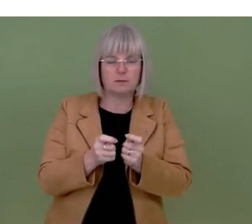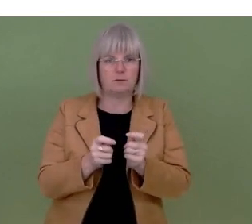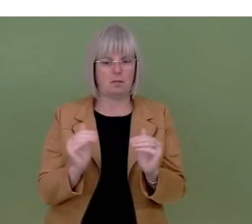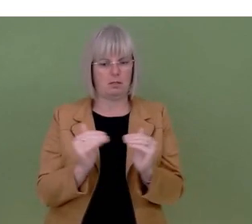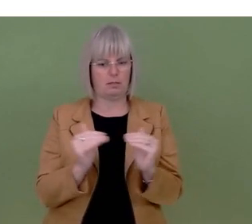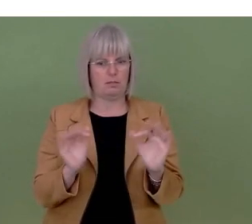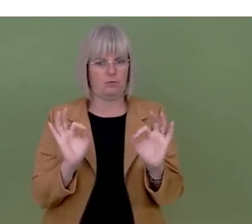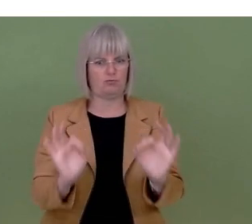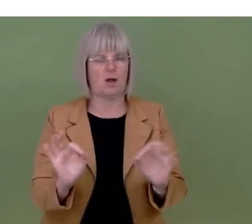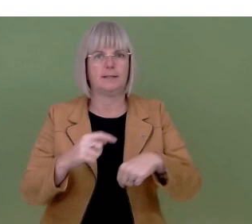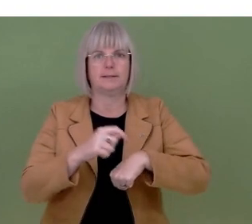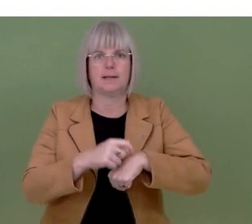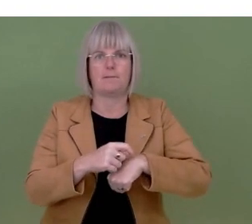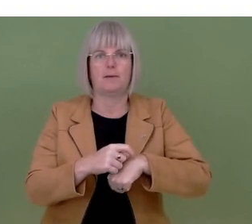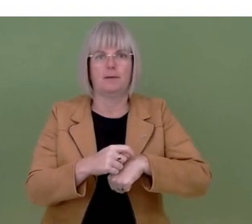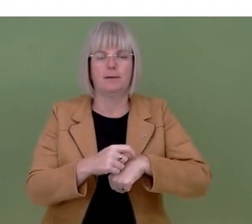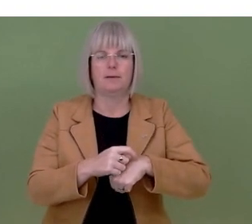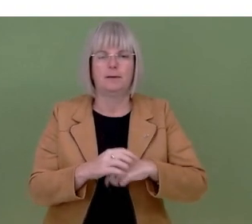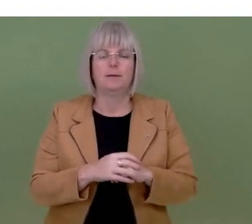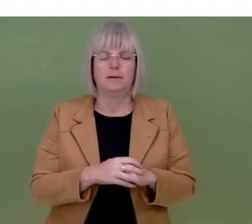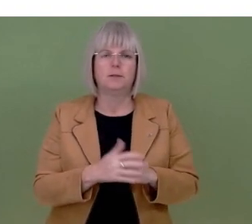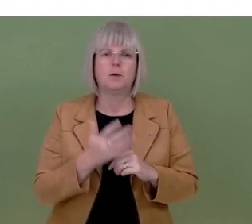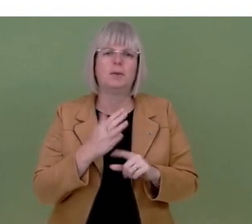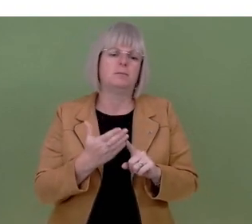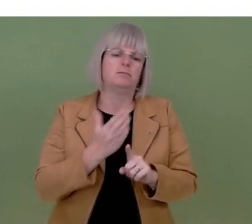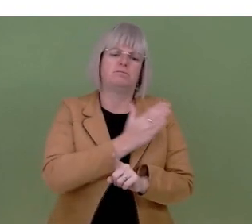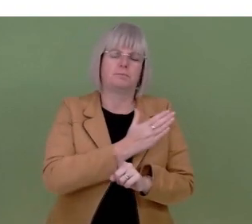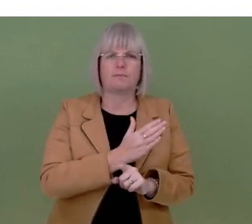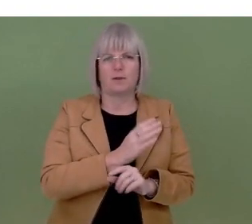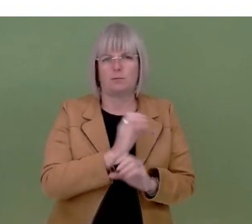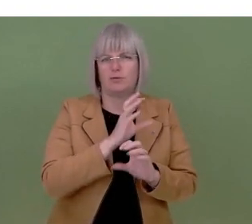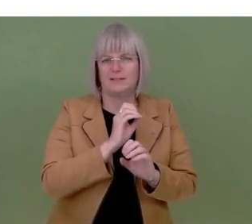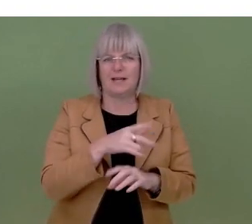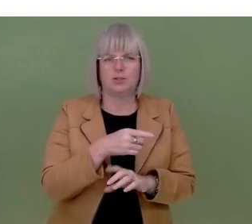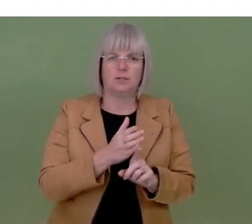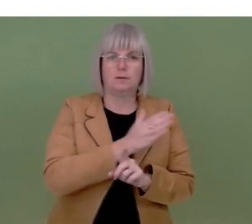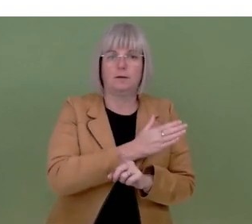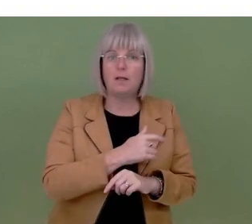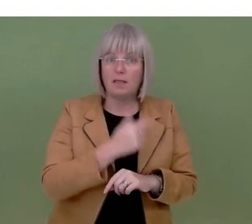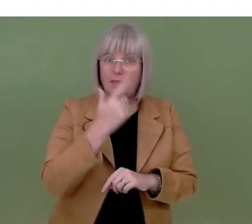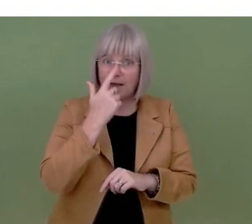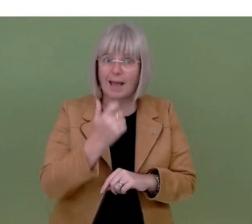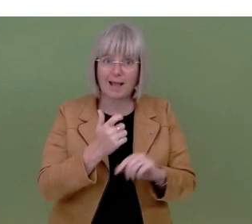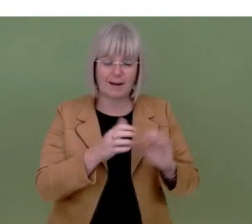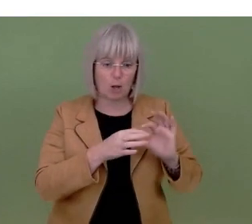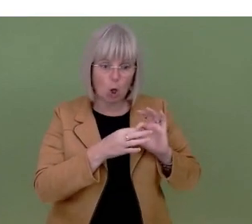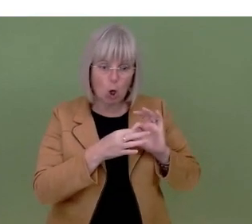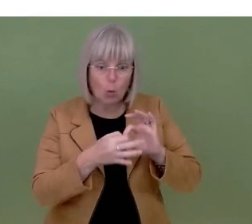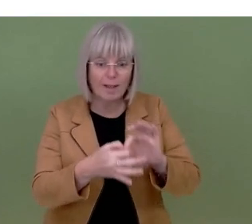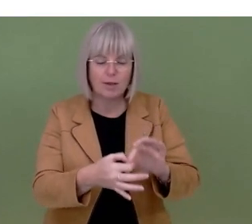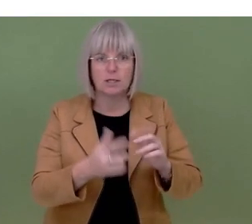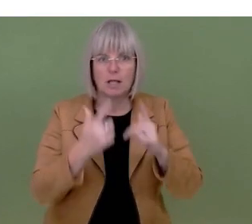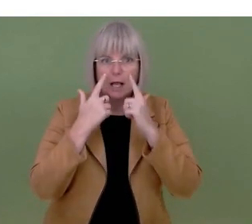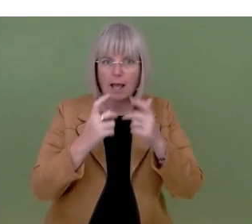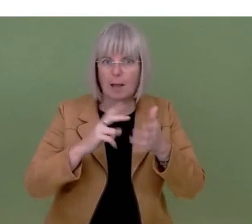has been emphasized in the previous presentation, that people can have coherent care plans throughout their experience and coherent narratives around